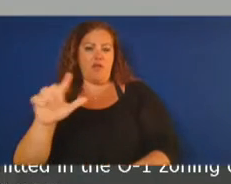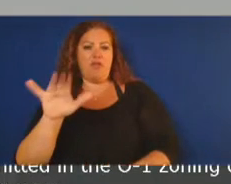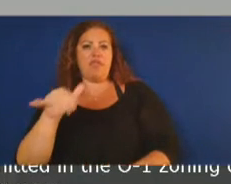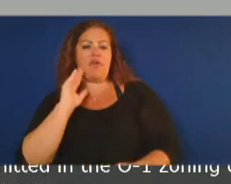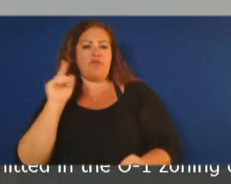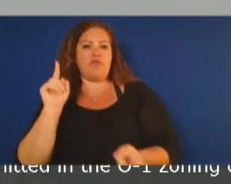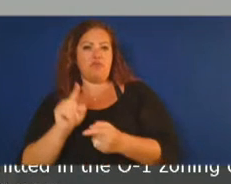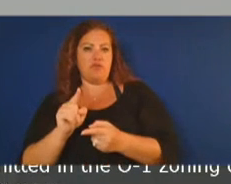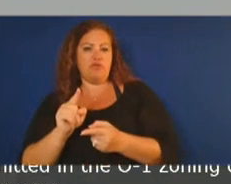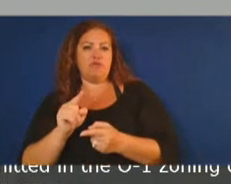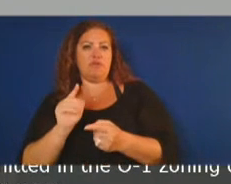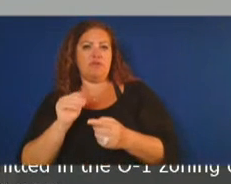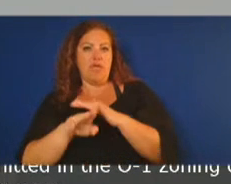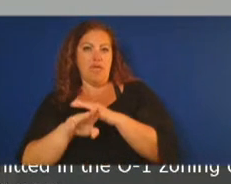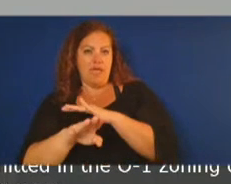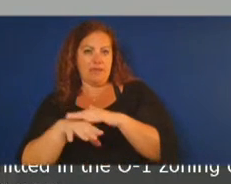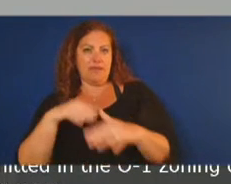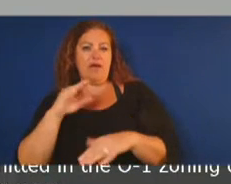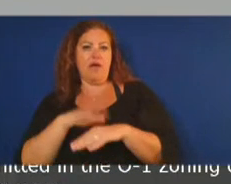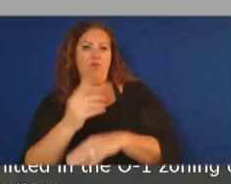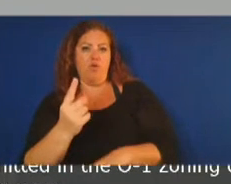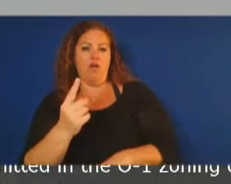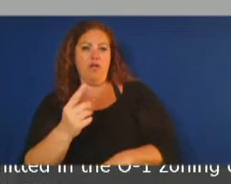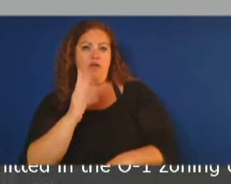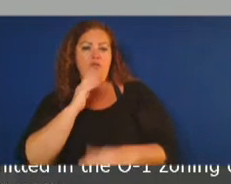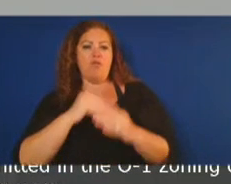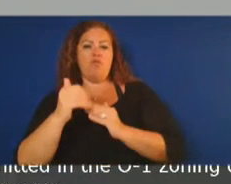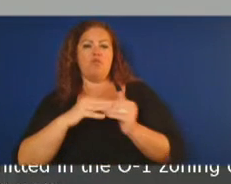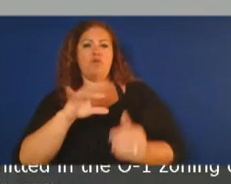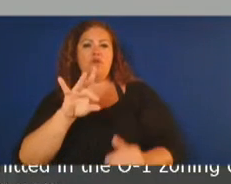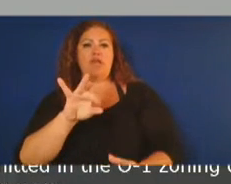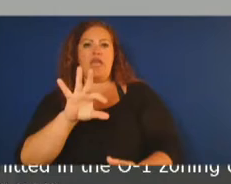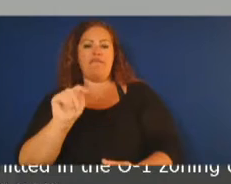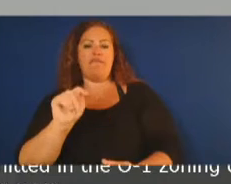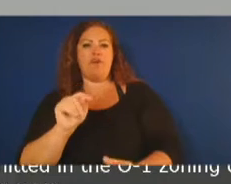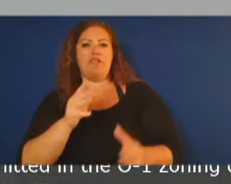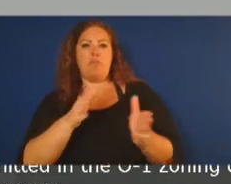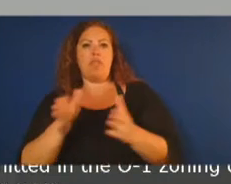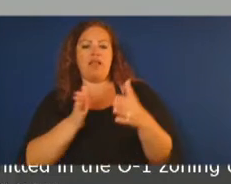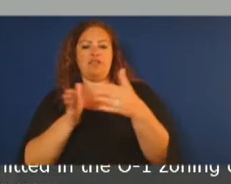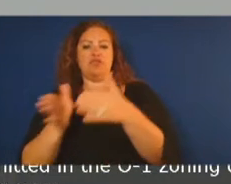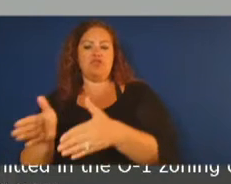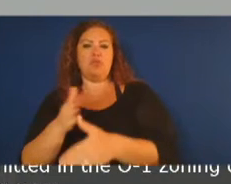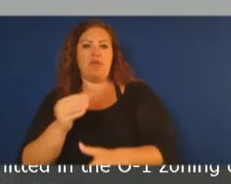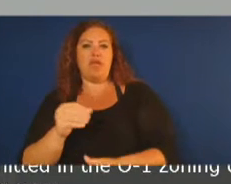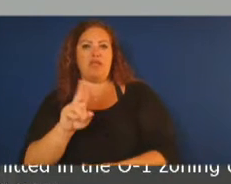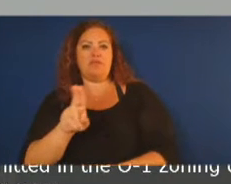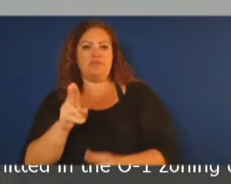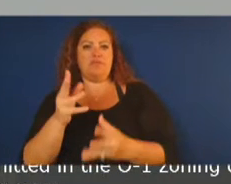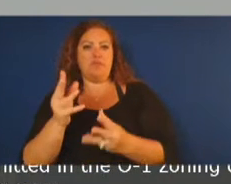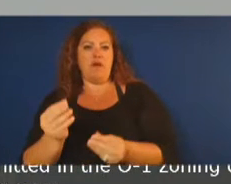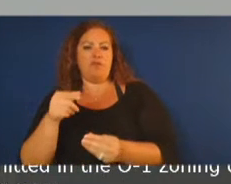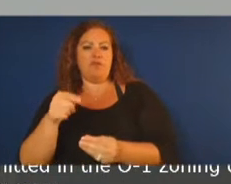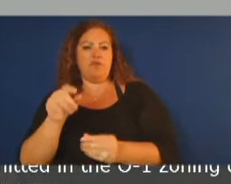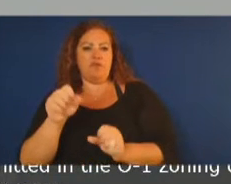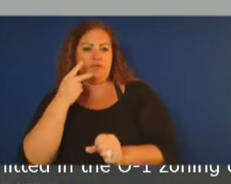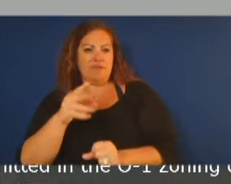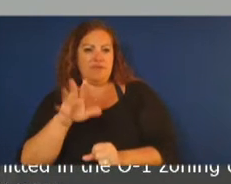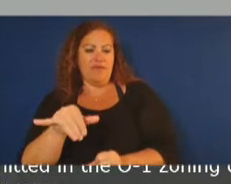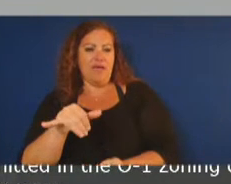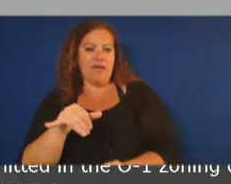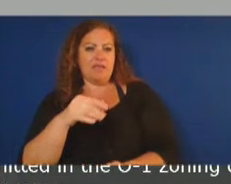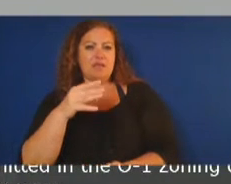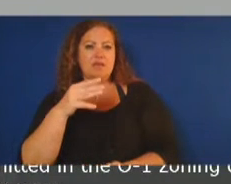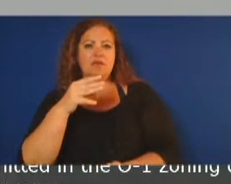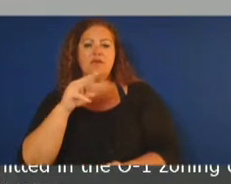egress down to one would construct an 8ft planning strip and 12T multi-use path along the frontage you can see that in that bold uh maroon stripe there